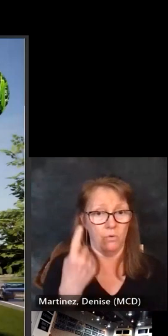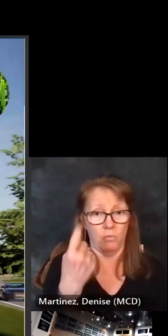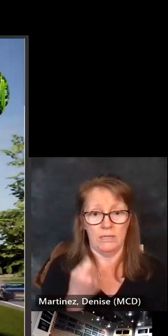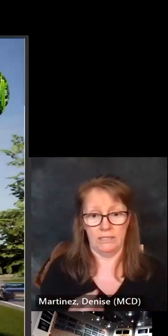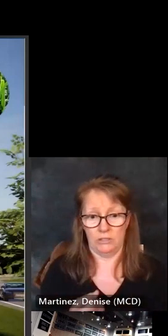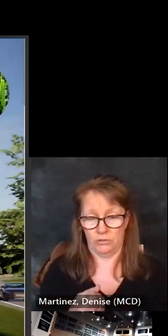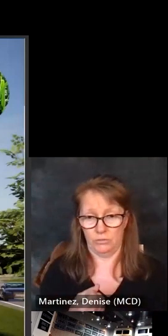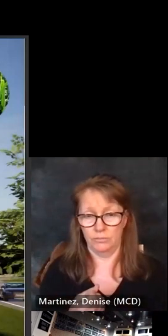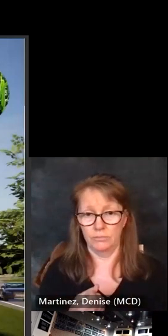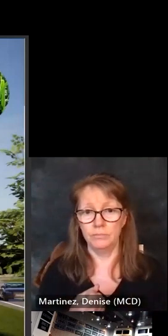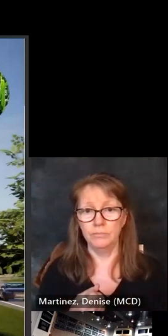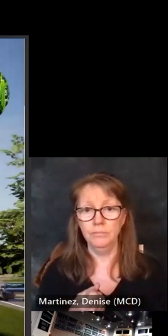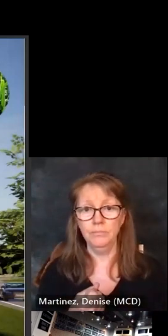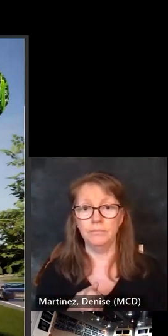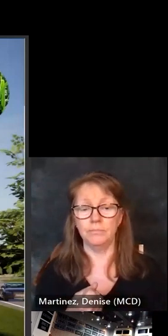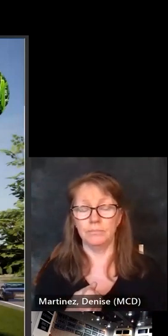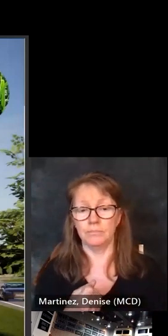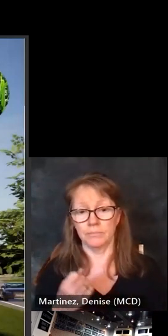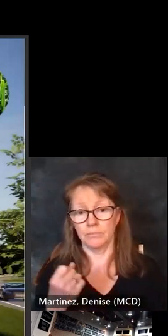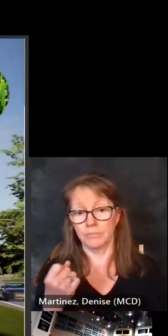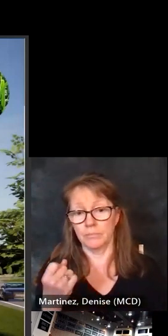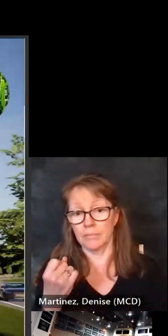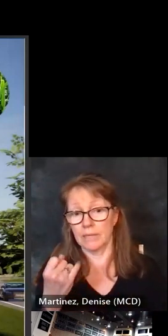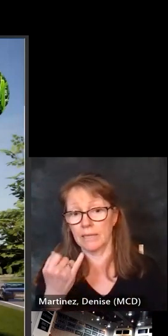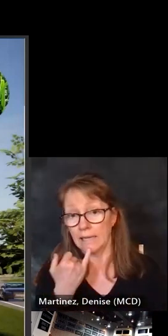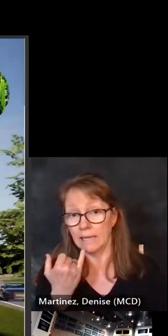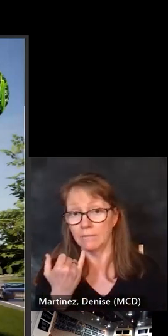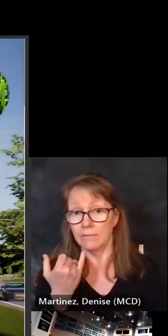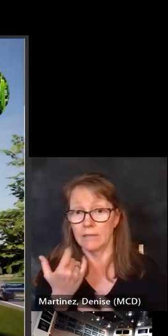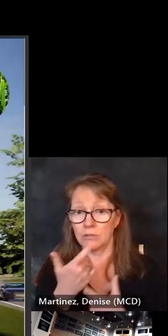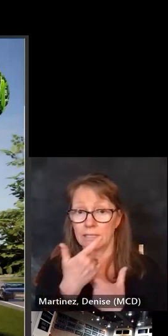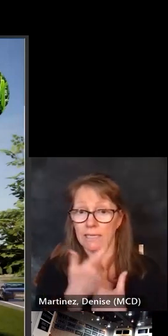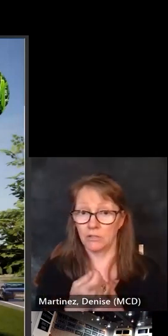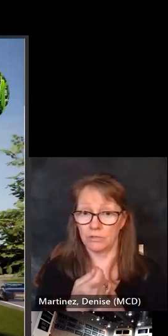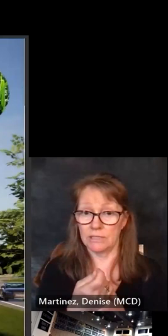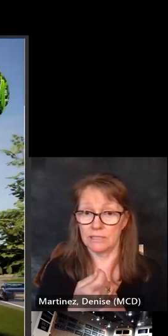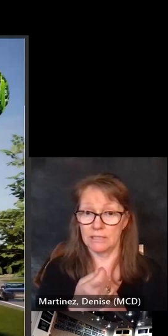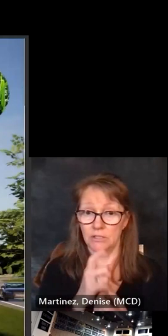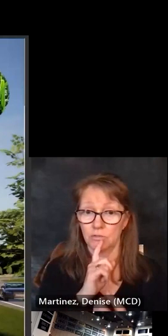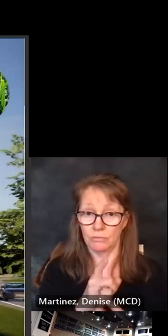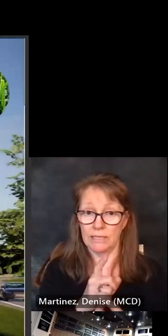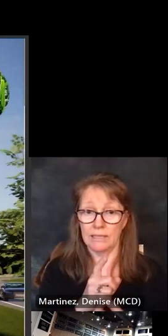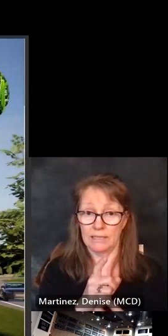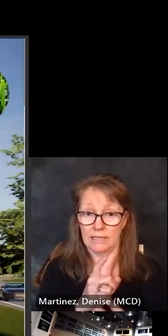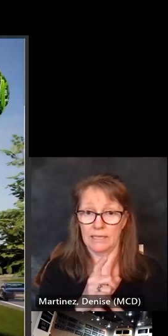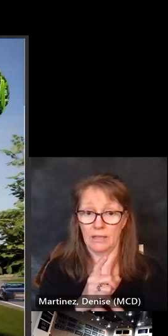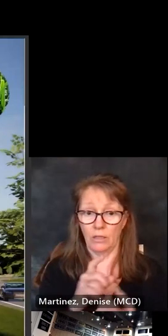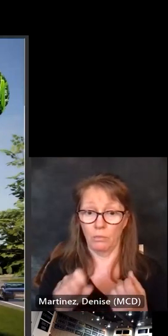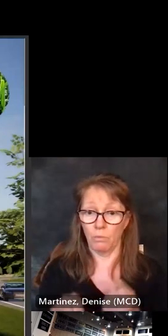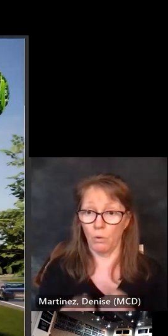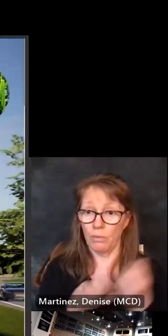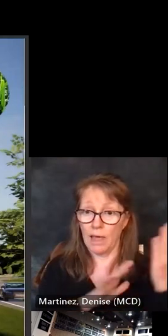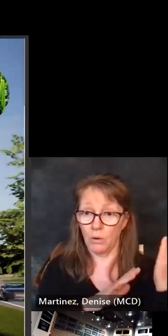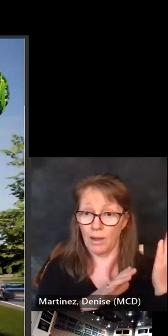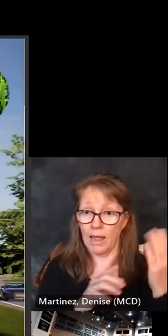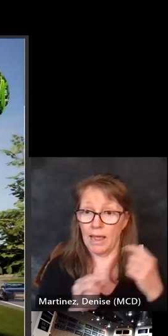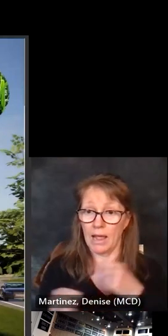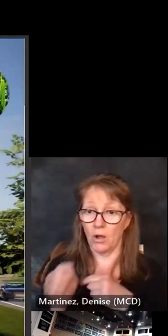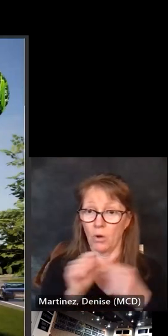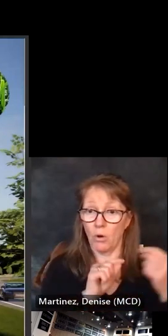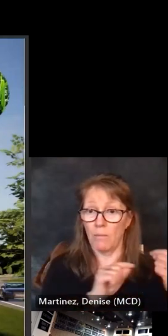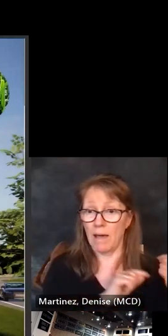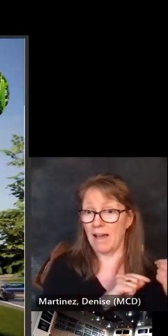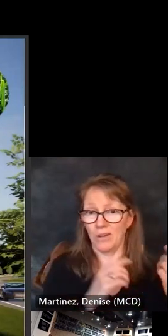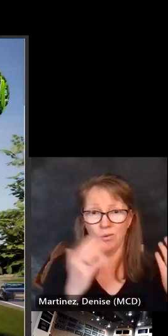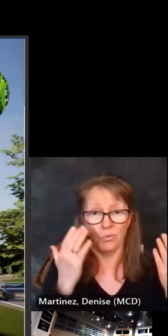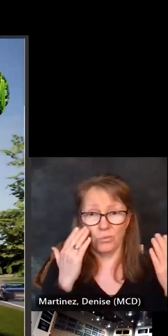If, you know, there's an interest to really kind of throw that away and go back, we don't know the